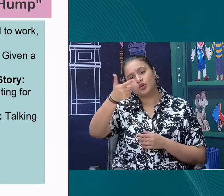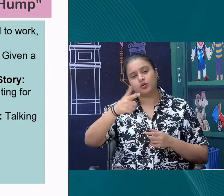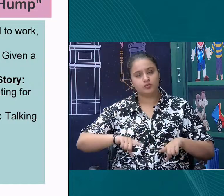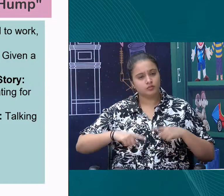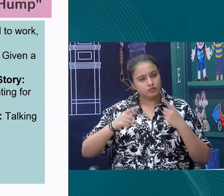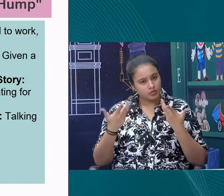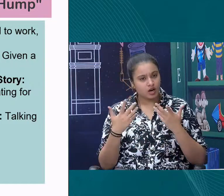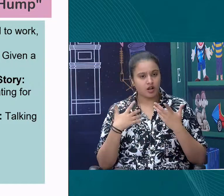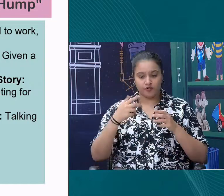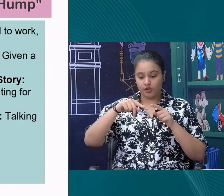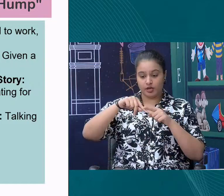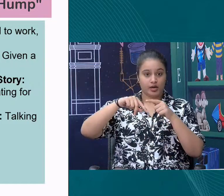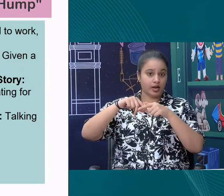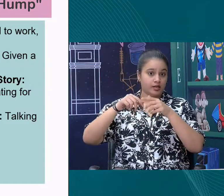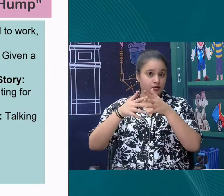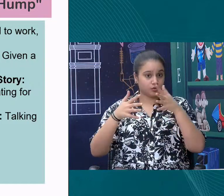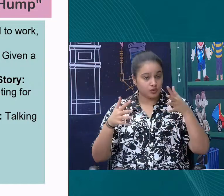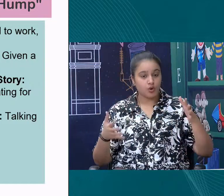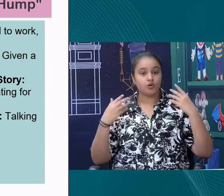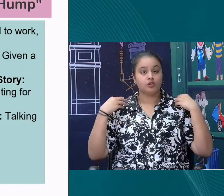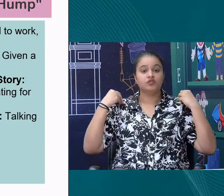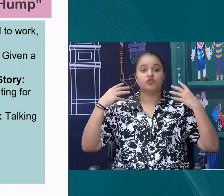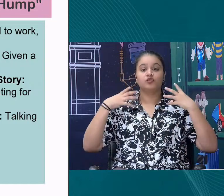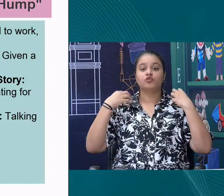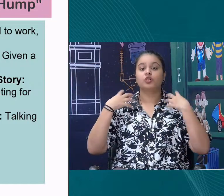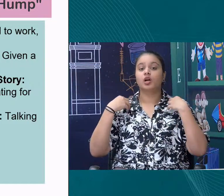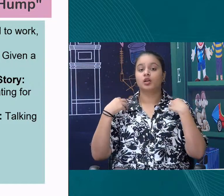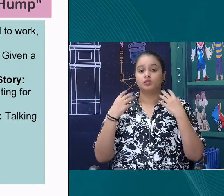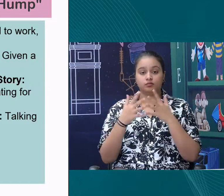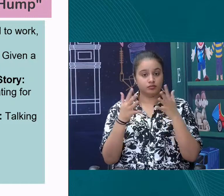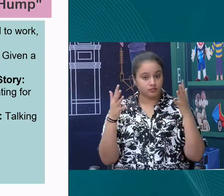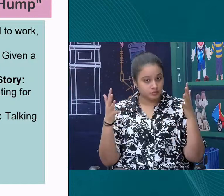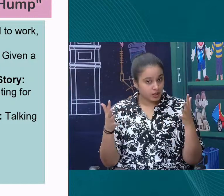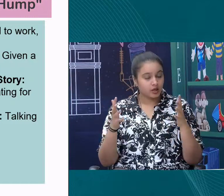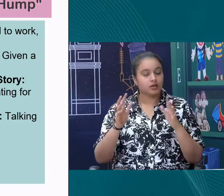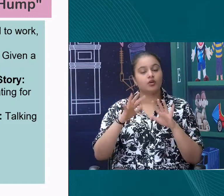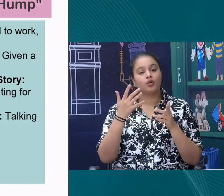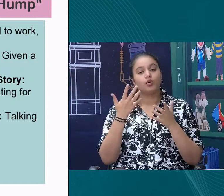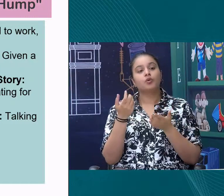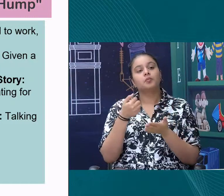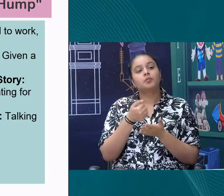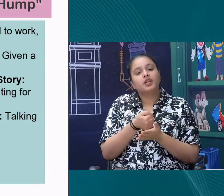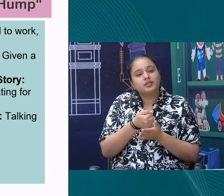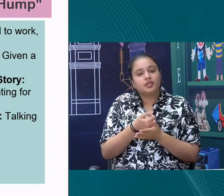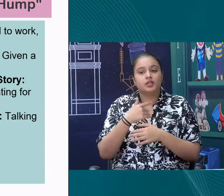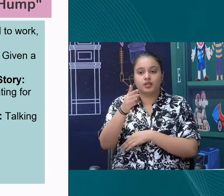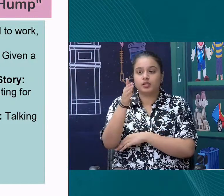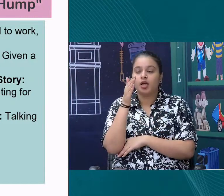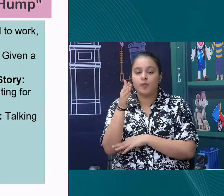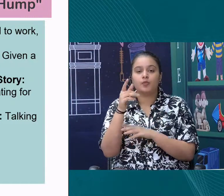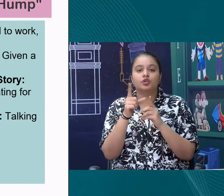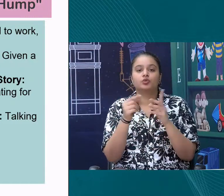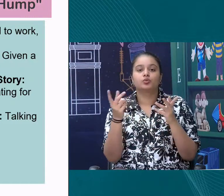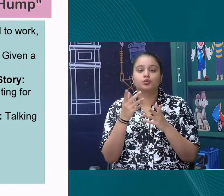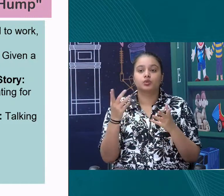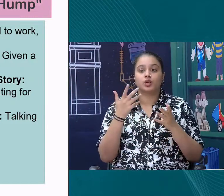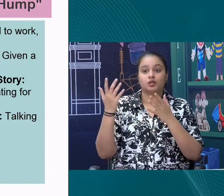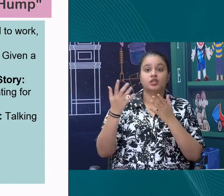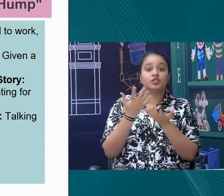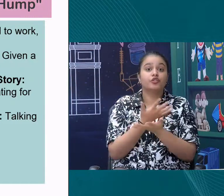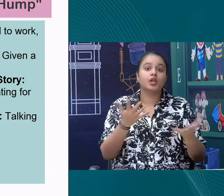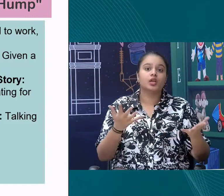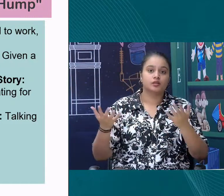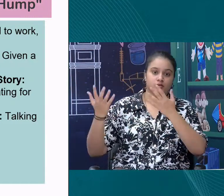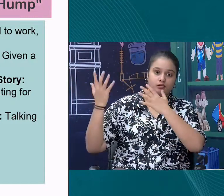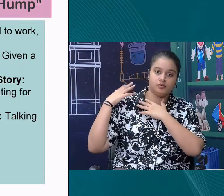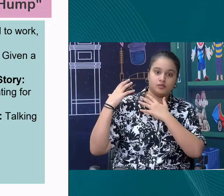thick fur, those are physical traits helping to survive, and it basically the kind of work a camel can do is to carry loads